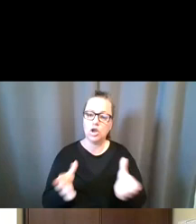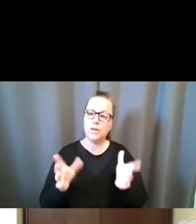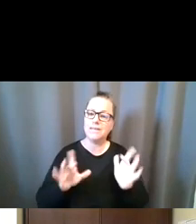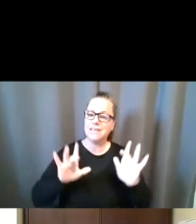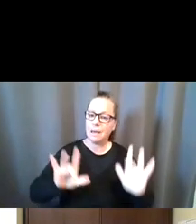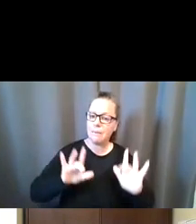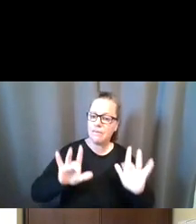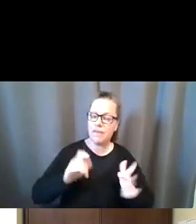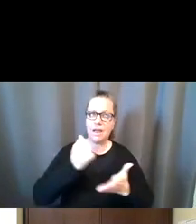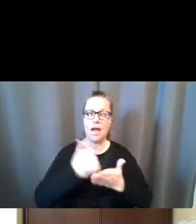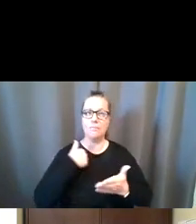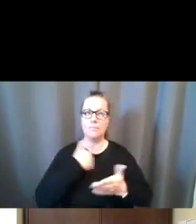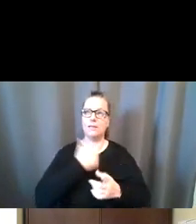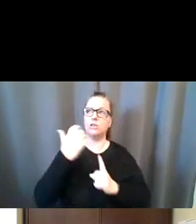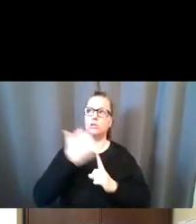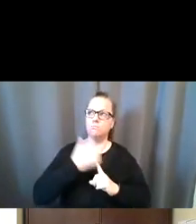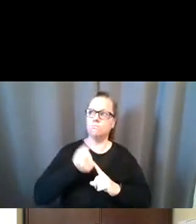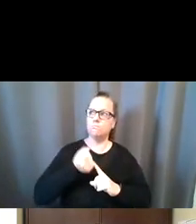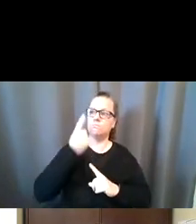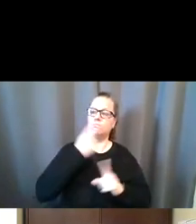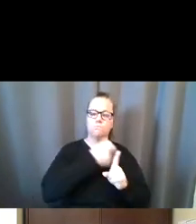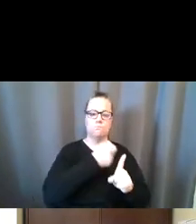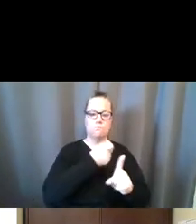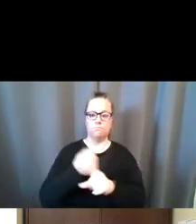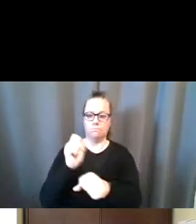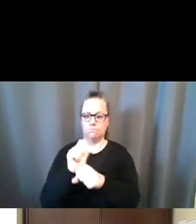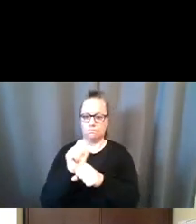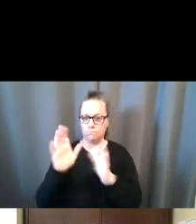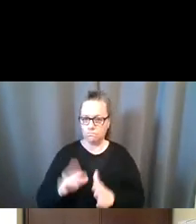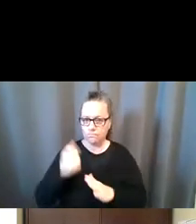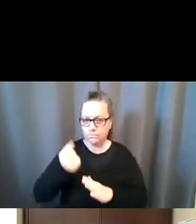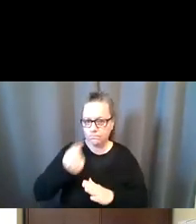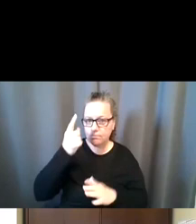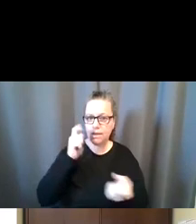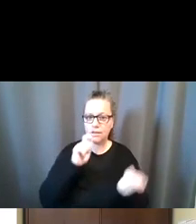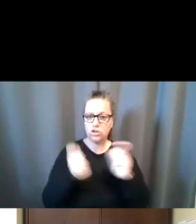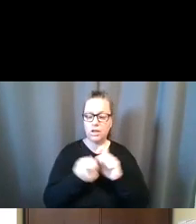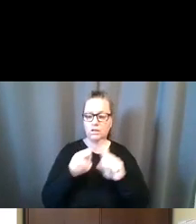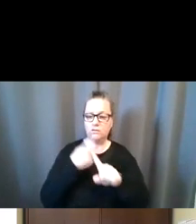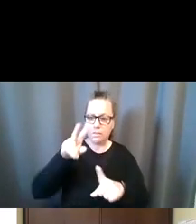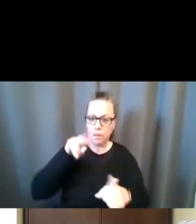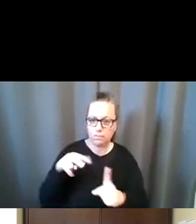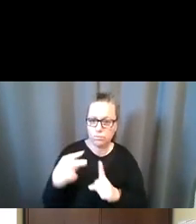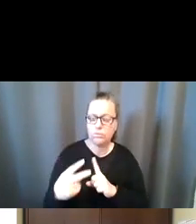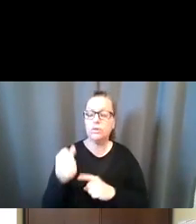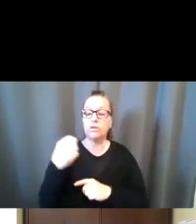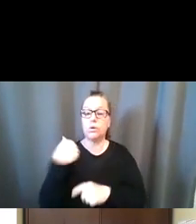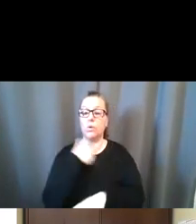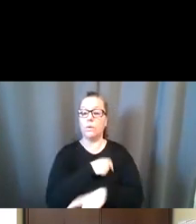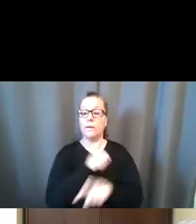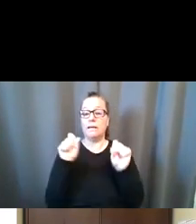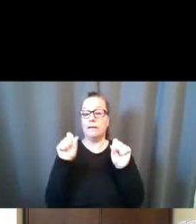us put ourselves into the shoes of the impacted employee and understand the change from their perspective so that we